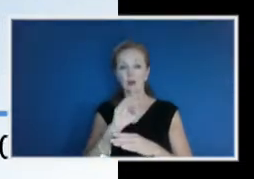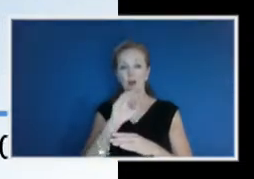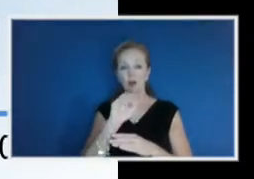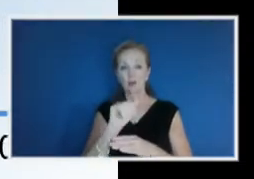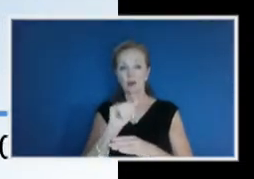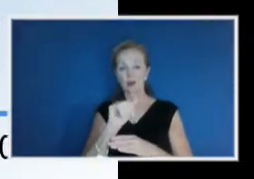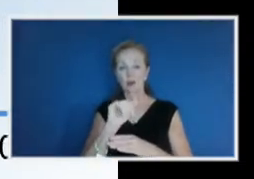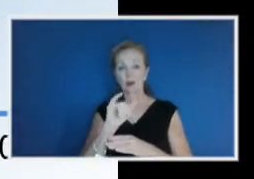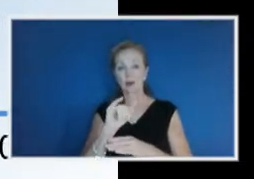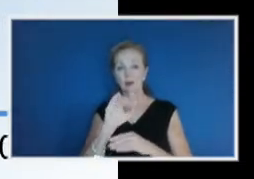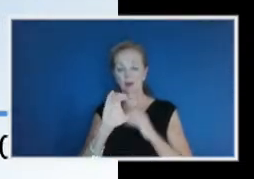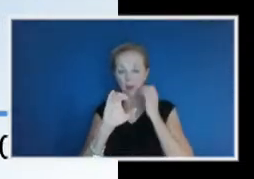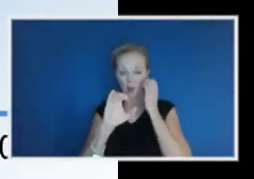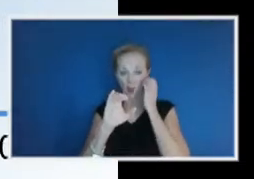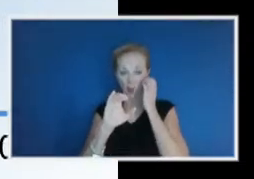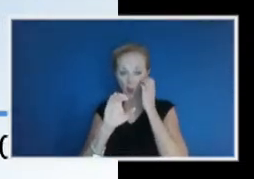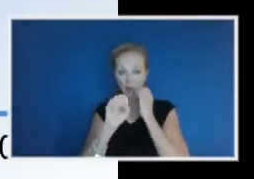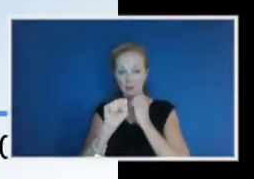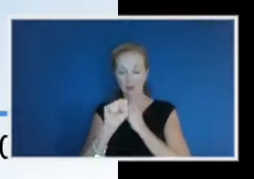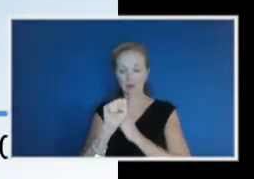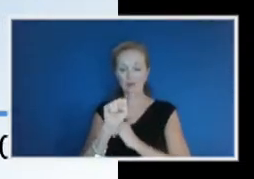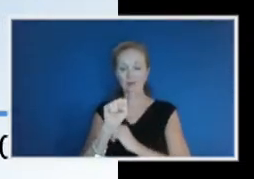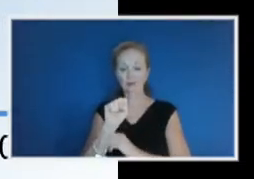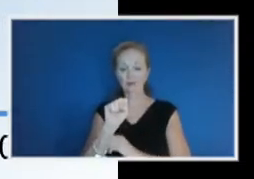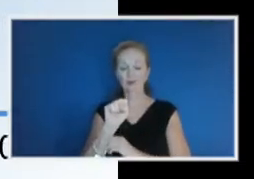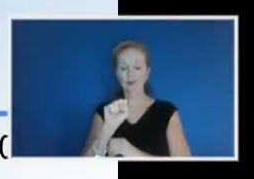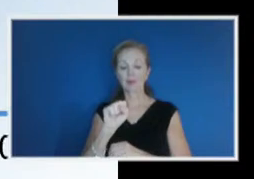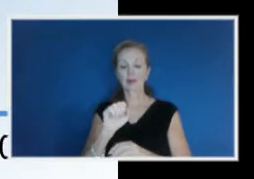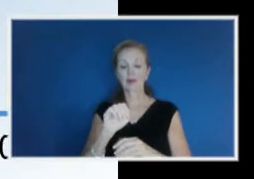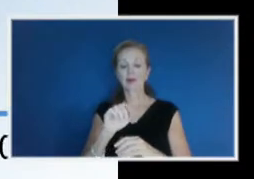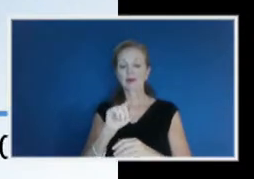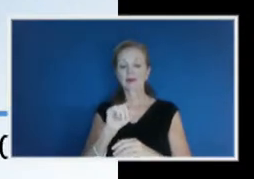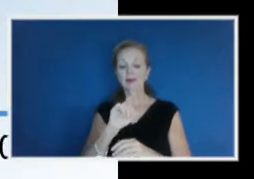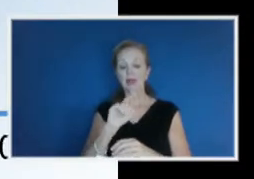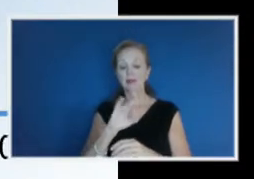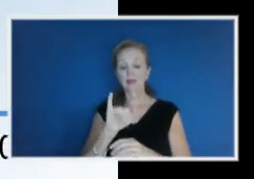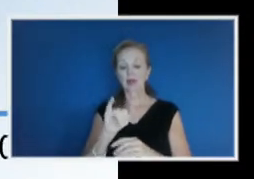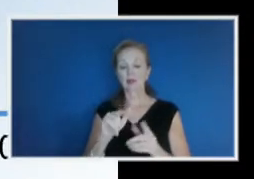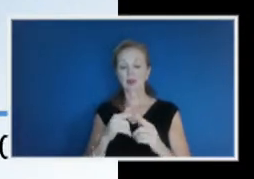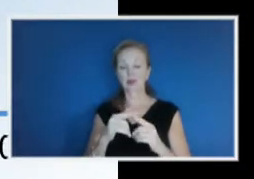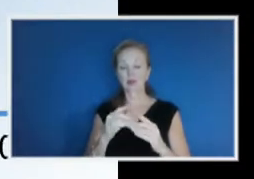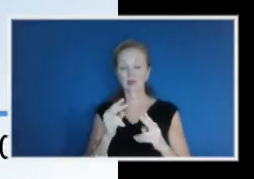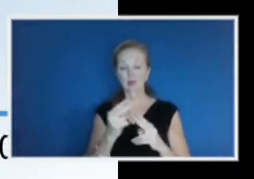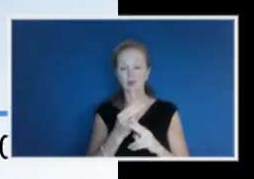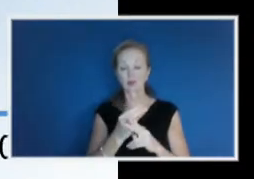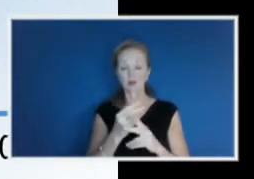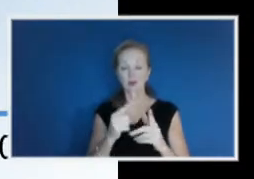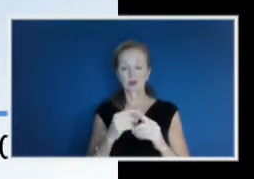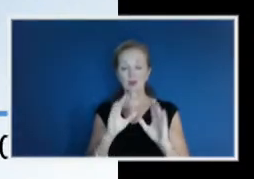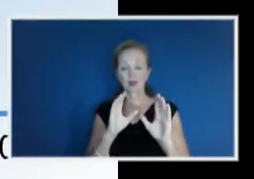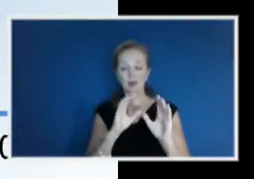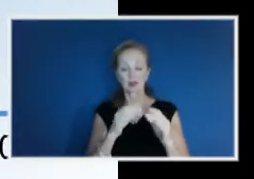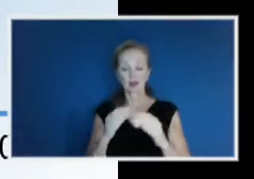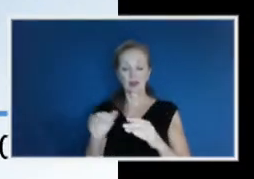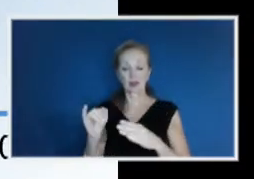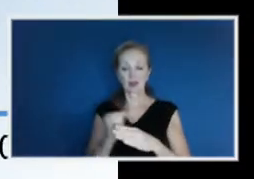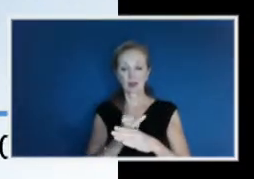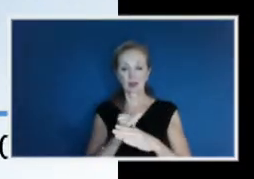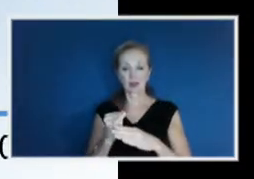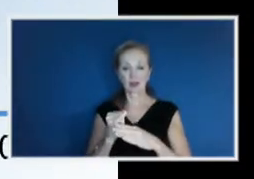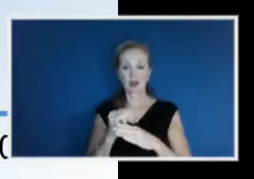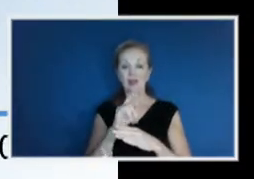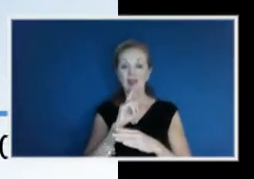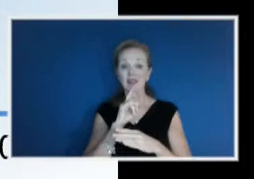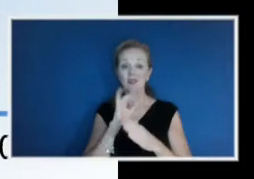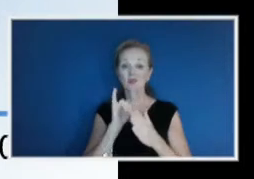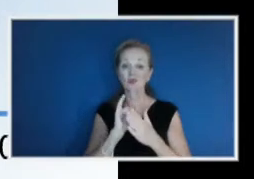Industry Classification System. It is the taxonomy that the Census Bureau uses to categorize industries, so that's really a